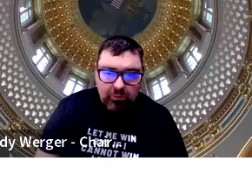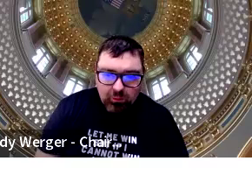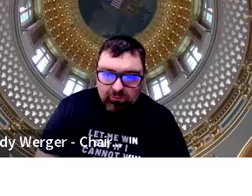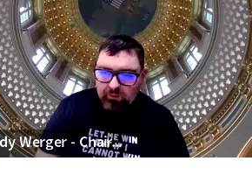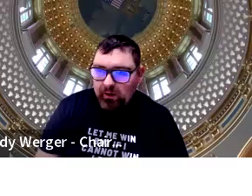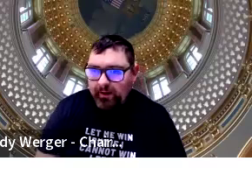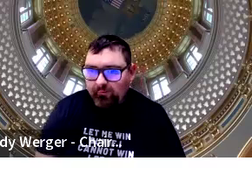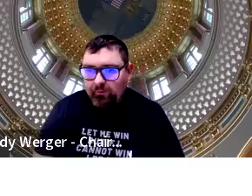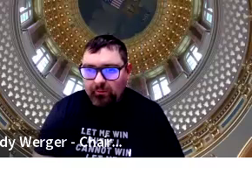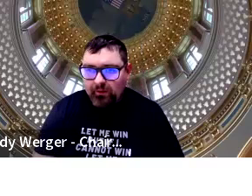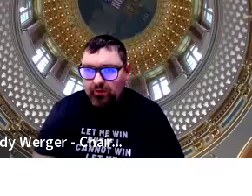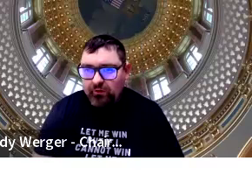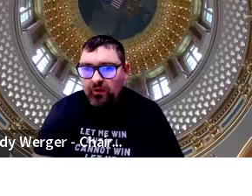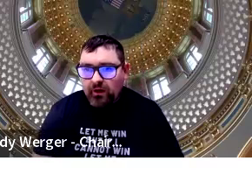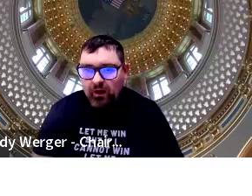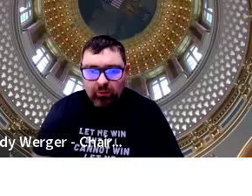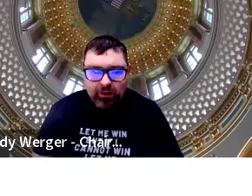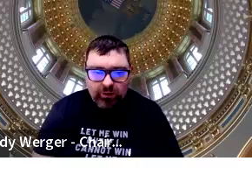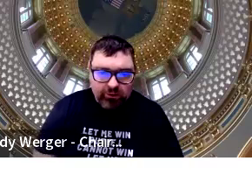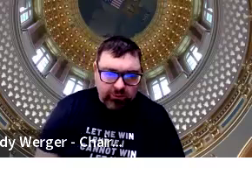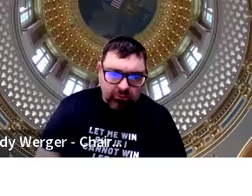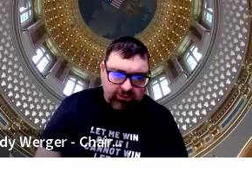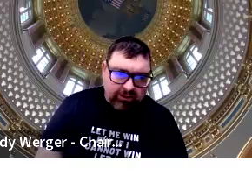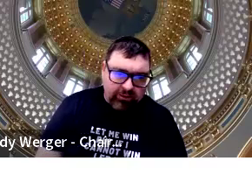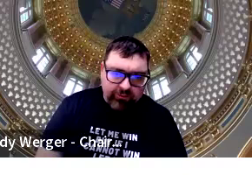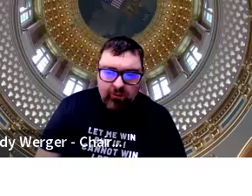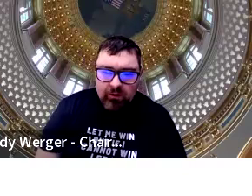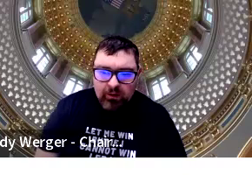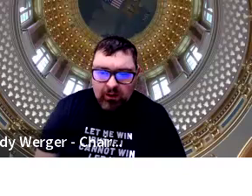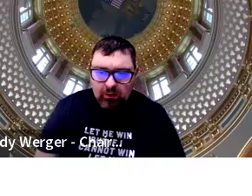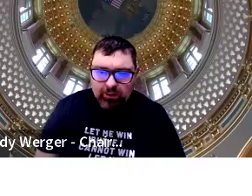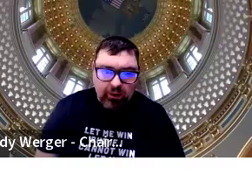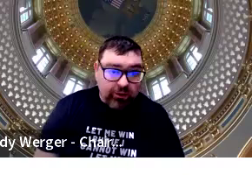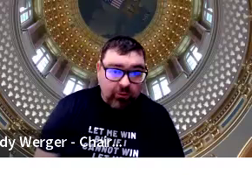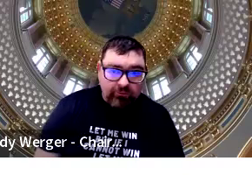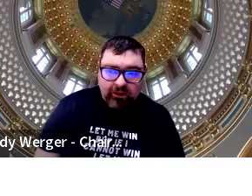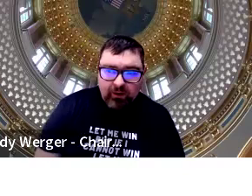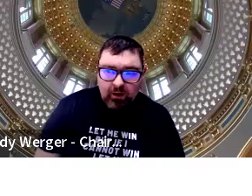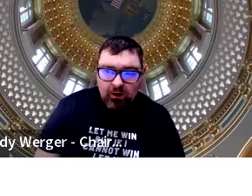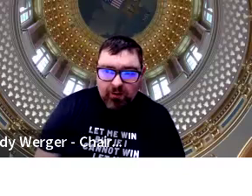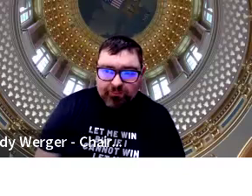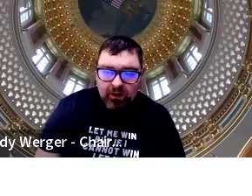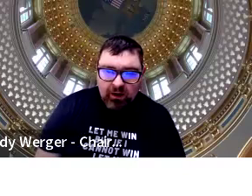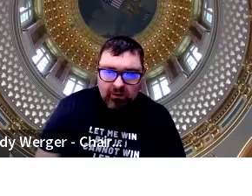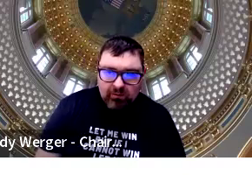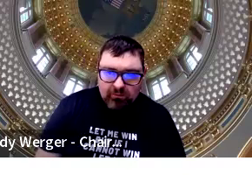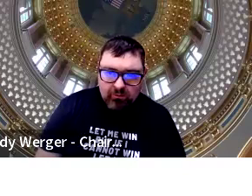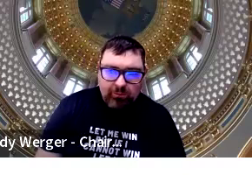tremendous support from our council members. We couldn't do it without you. We couldn't do it without